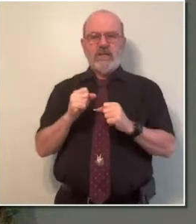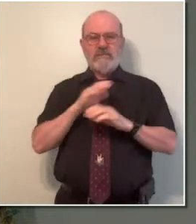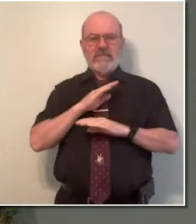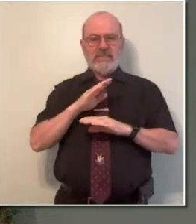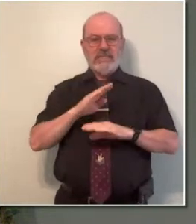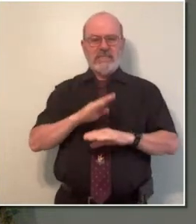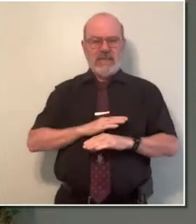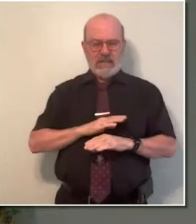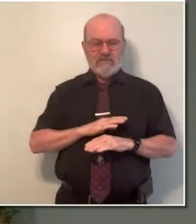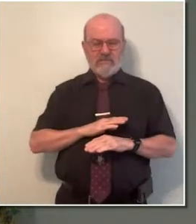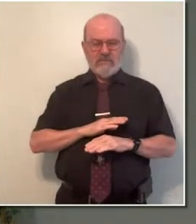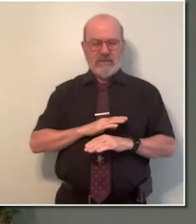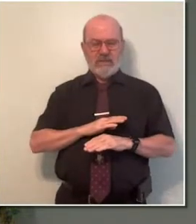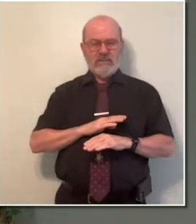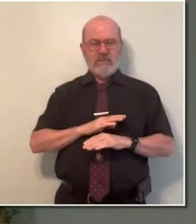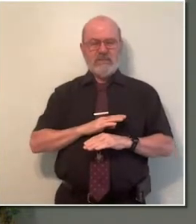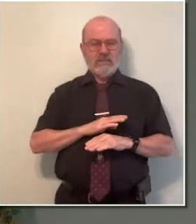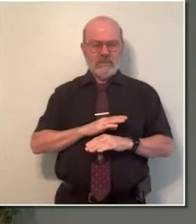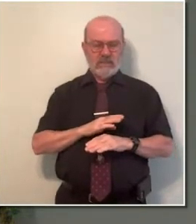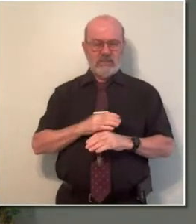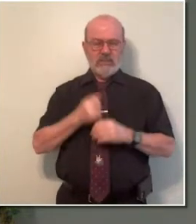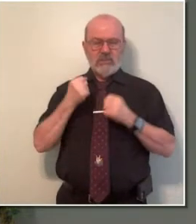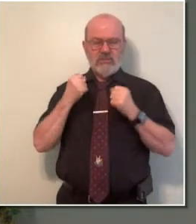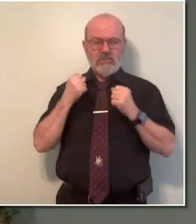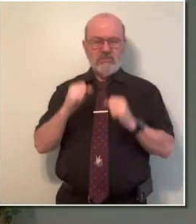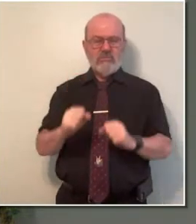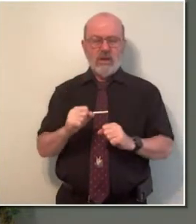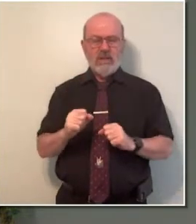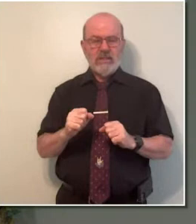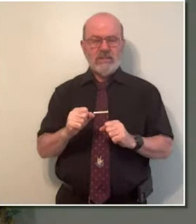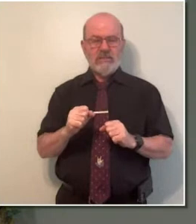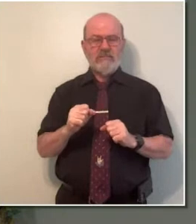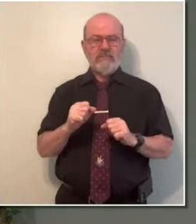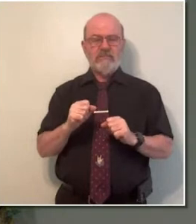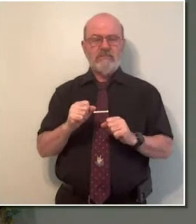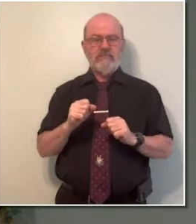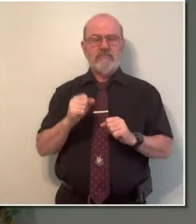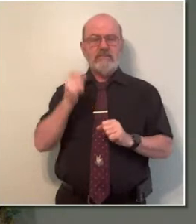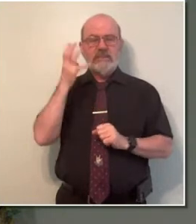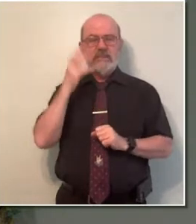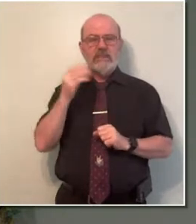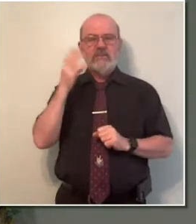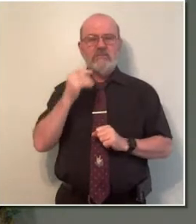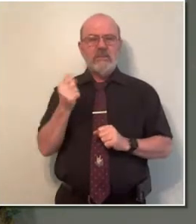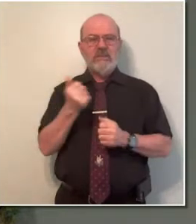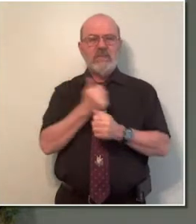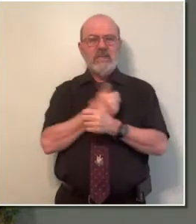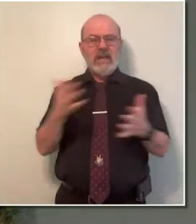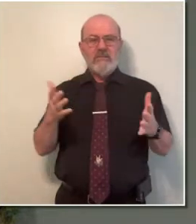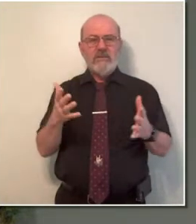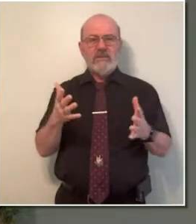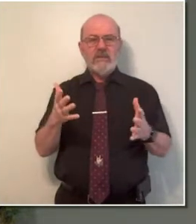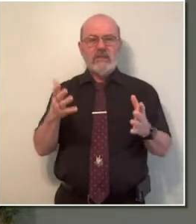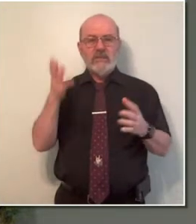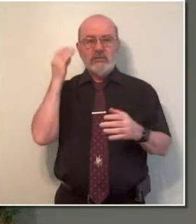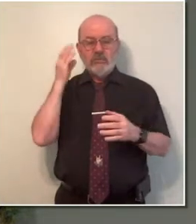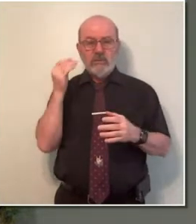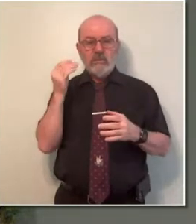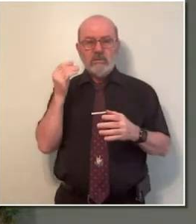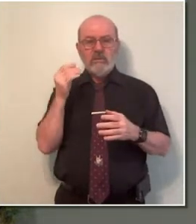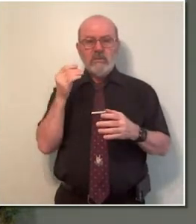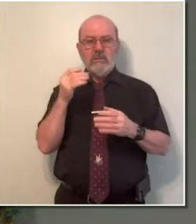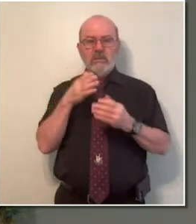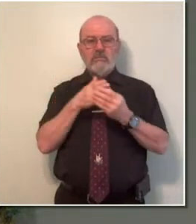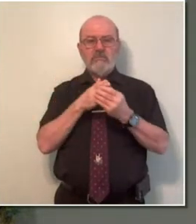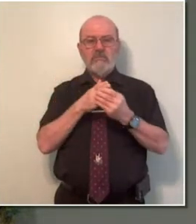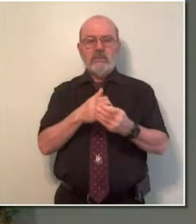have satisfaction, to try and just experience everything that you can experience. But it led